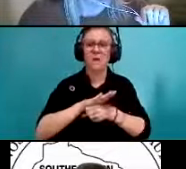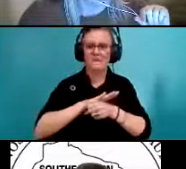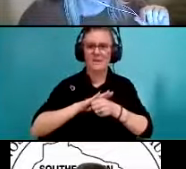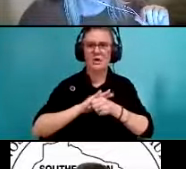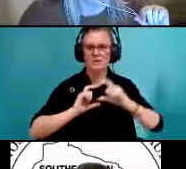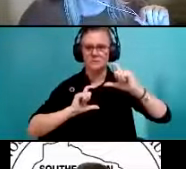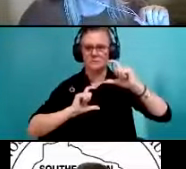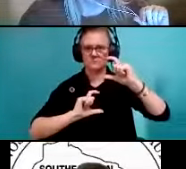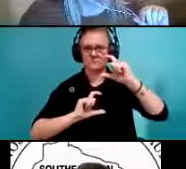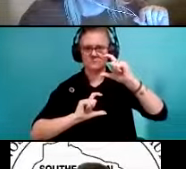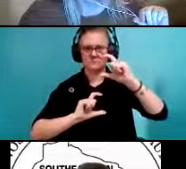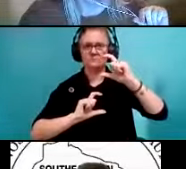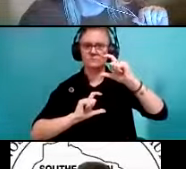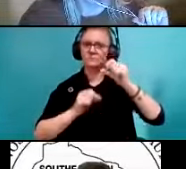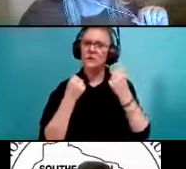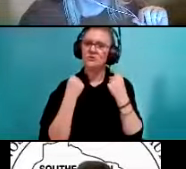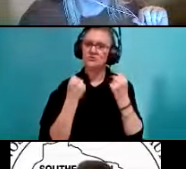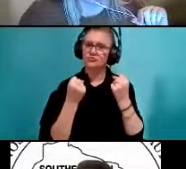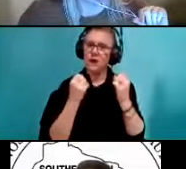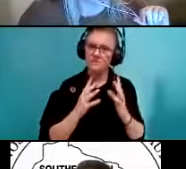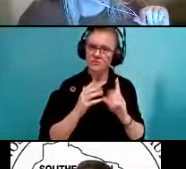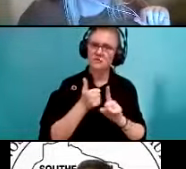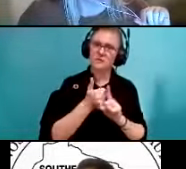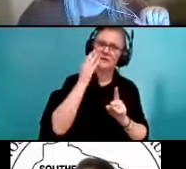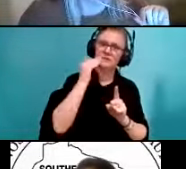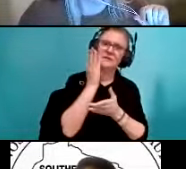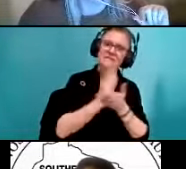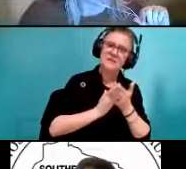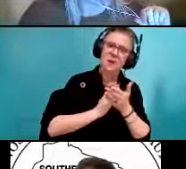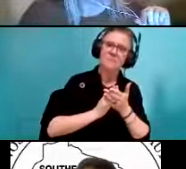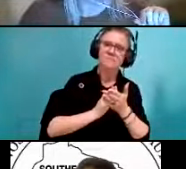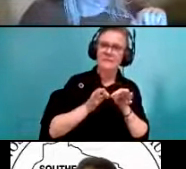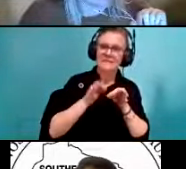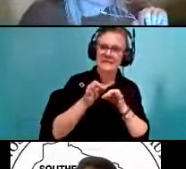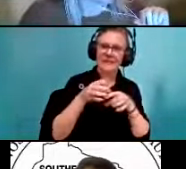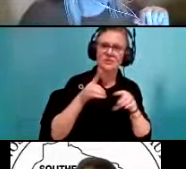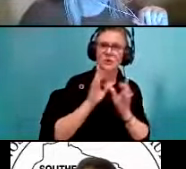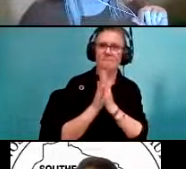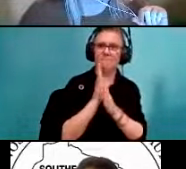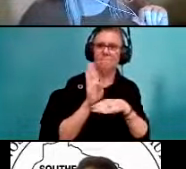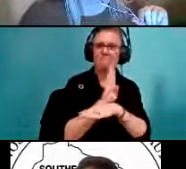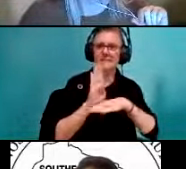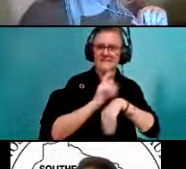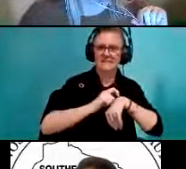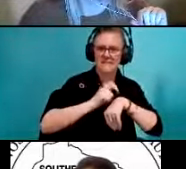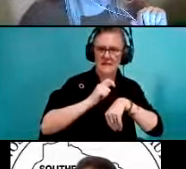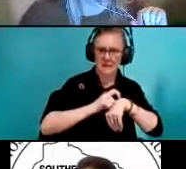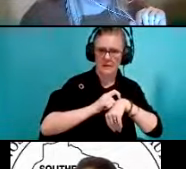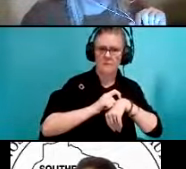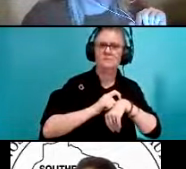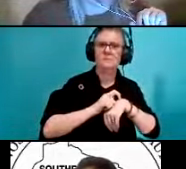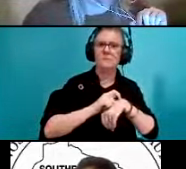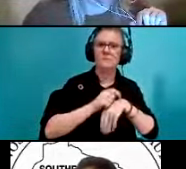where drivers would experience some delay during peak times in select locations by